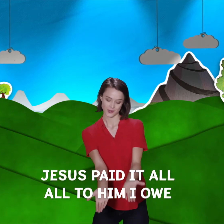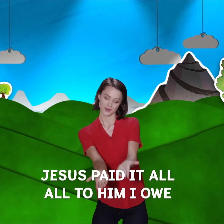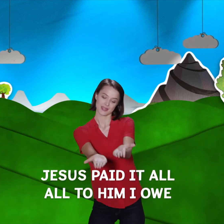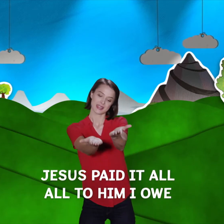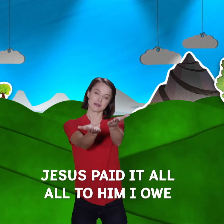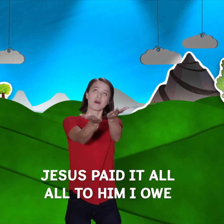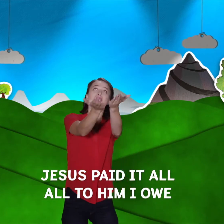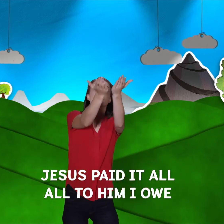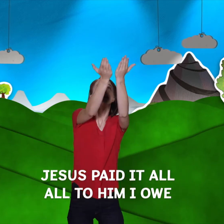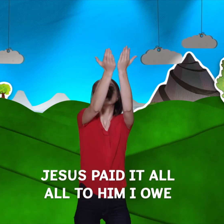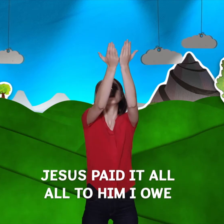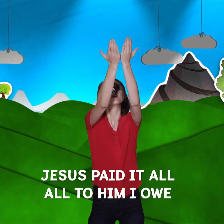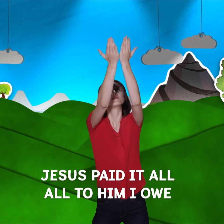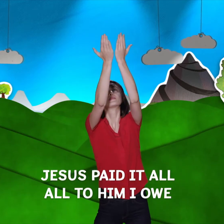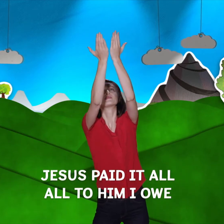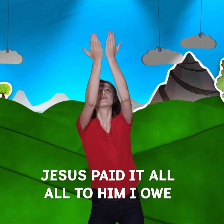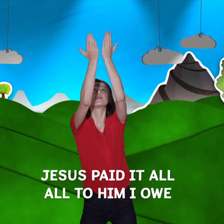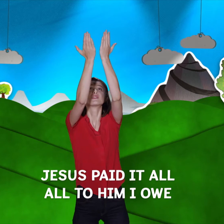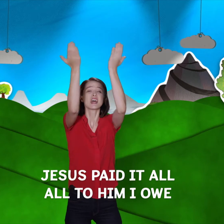all to him I.